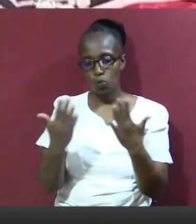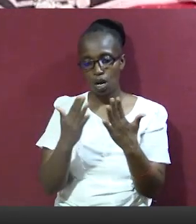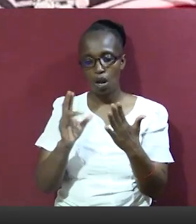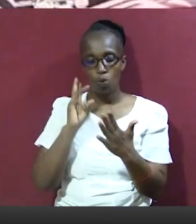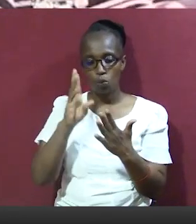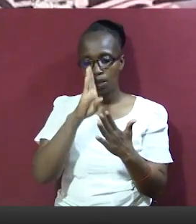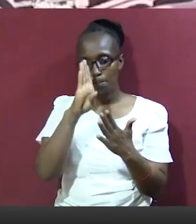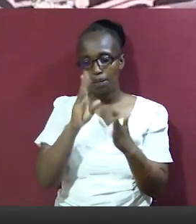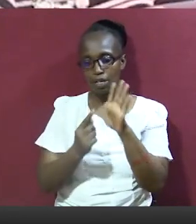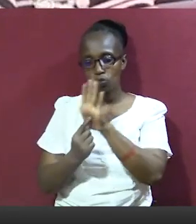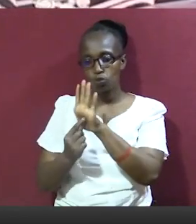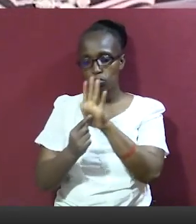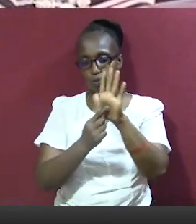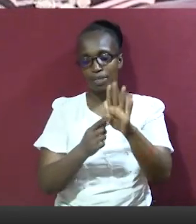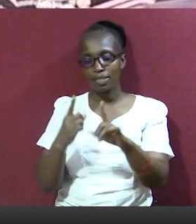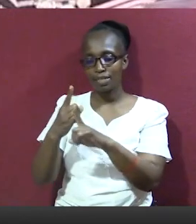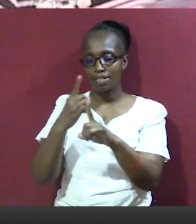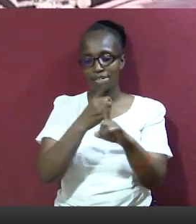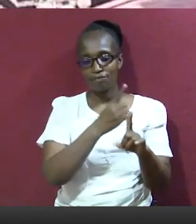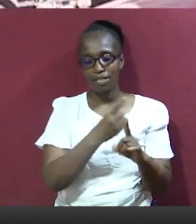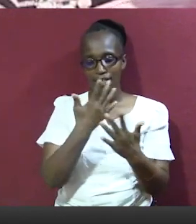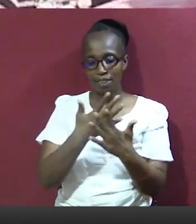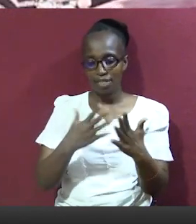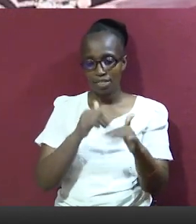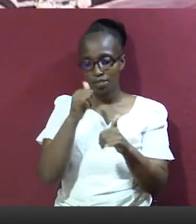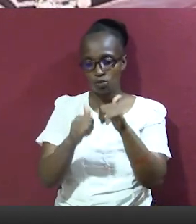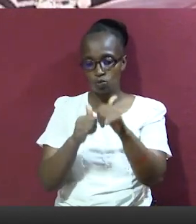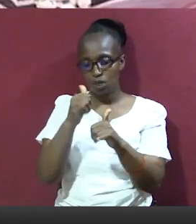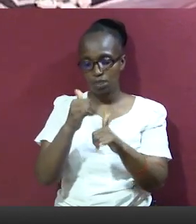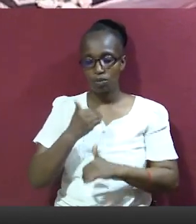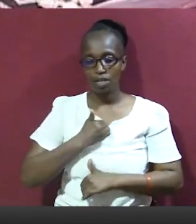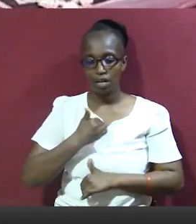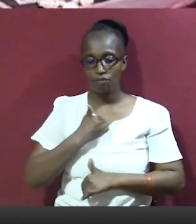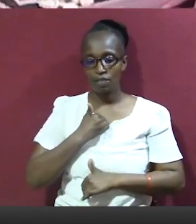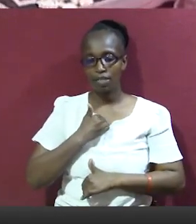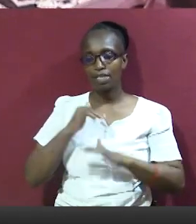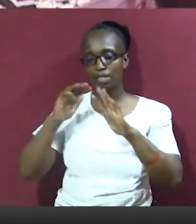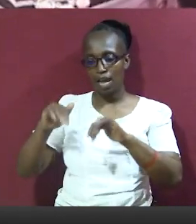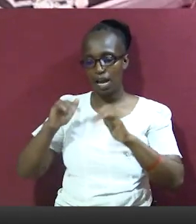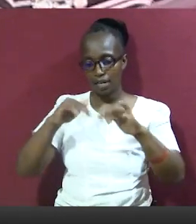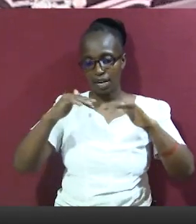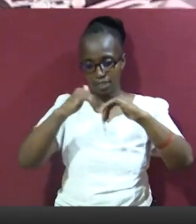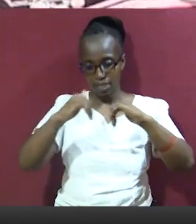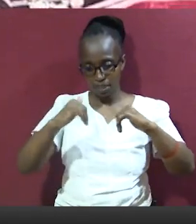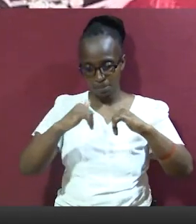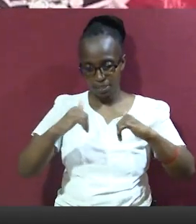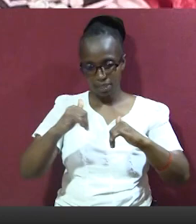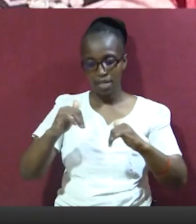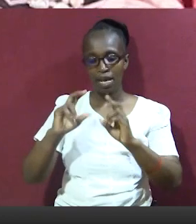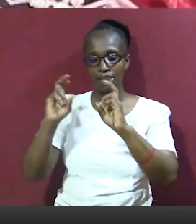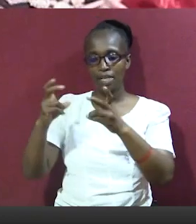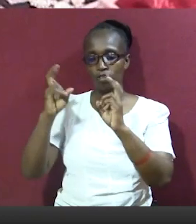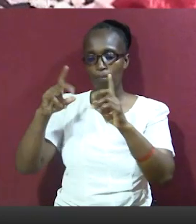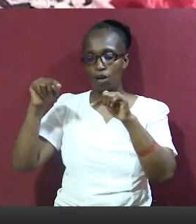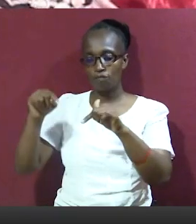various aspects of what we have within the agriculture space, as the theme of this